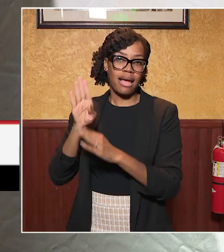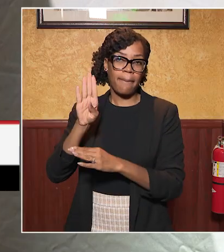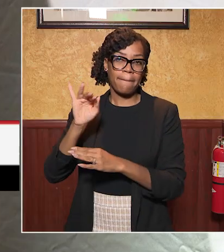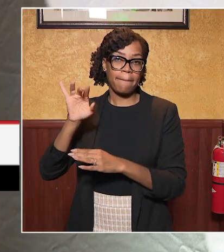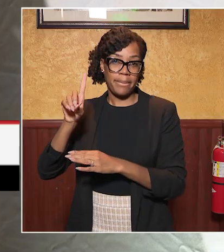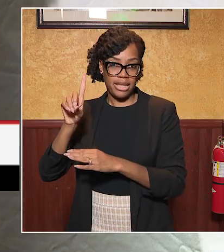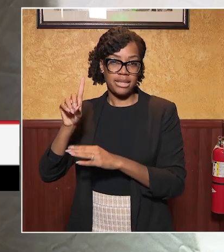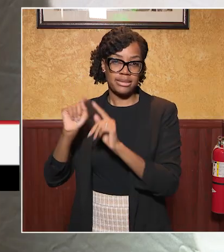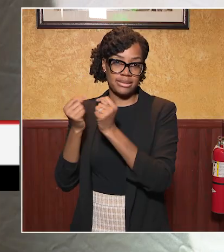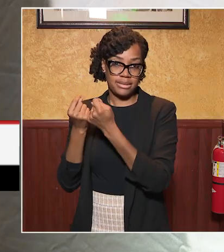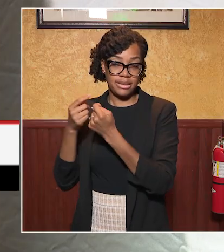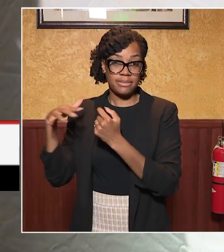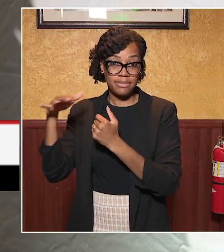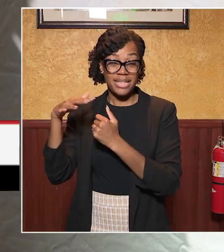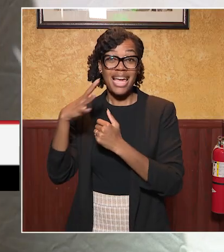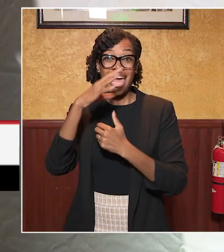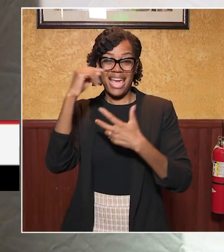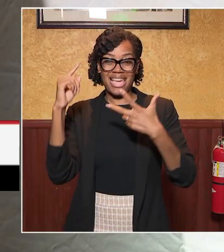real-time